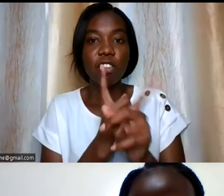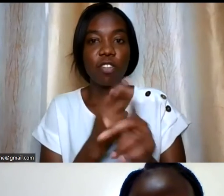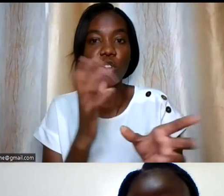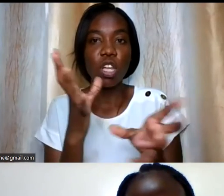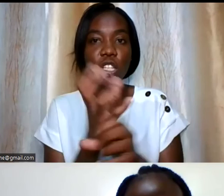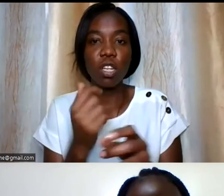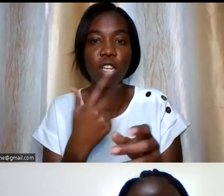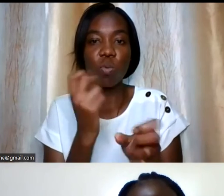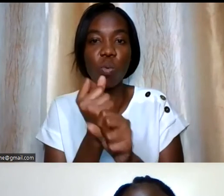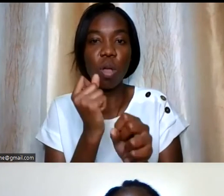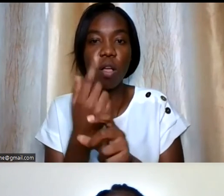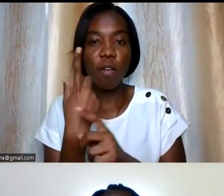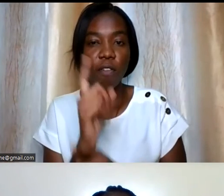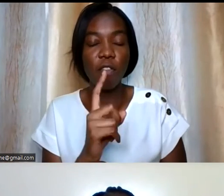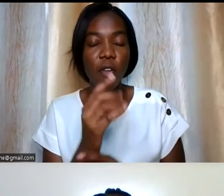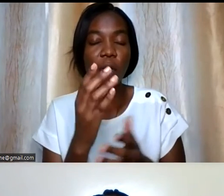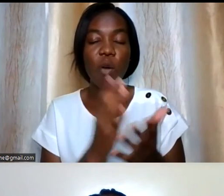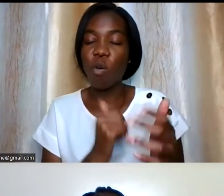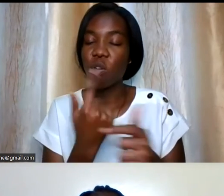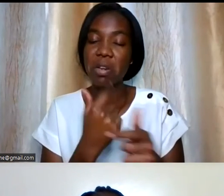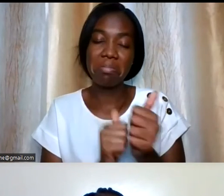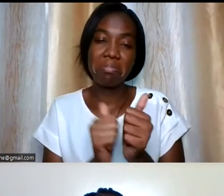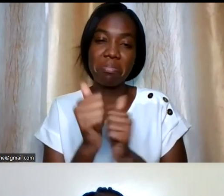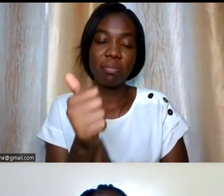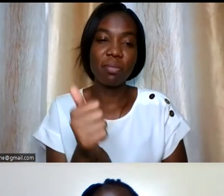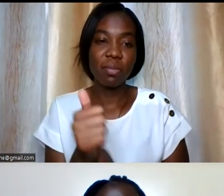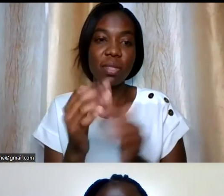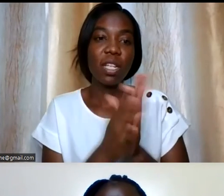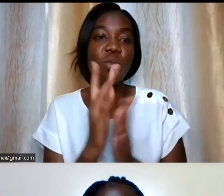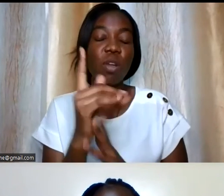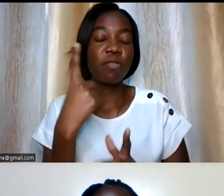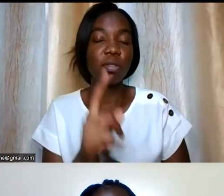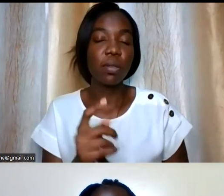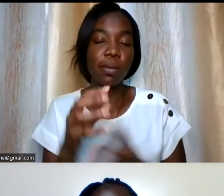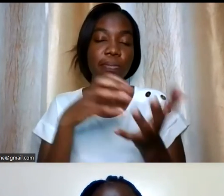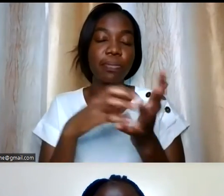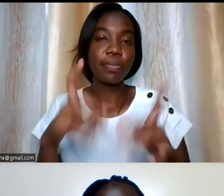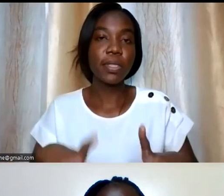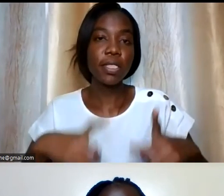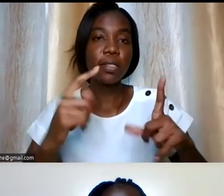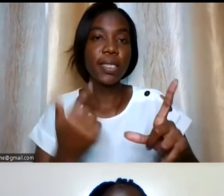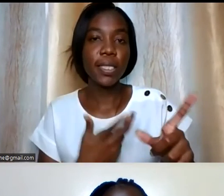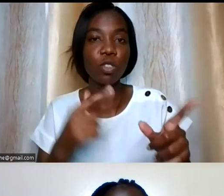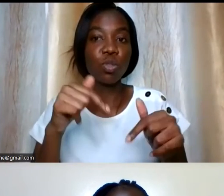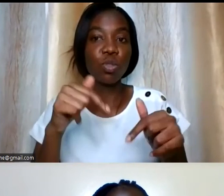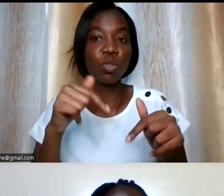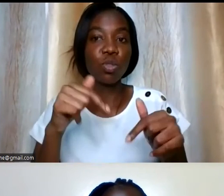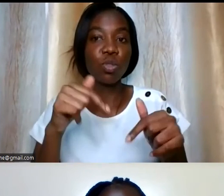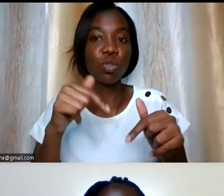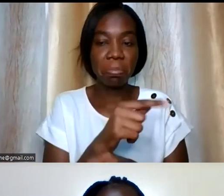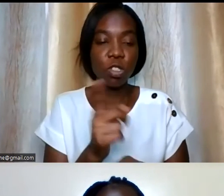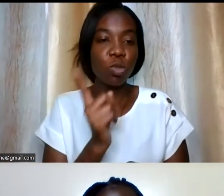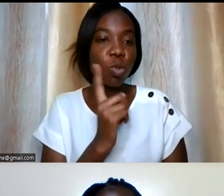for are passers-by. It's one of the phases of our lives. Today you're in this organization, tomorrow you're in